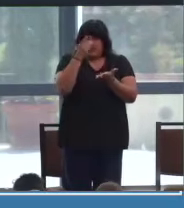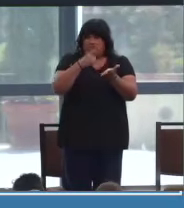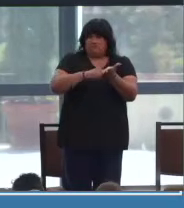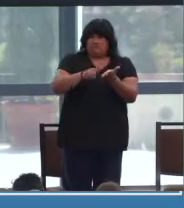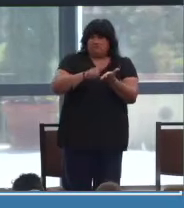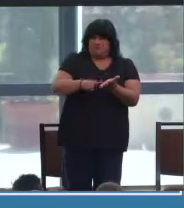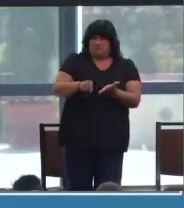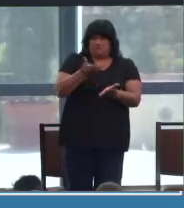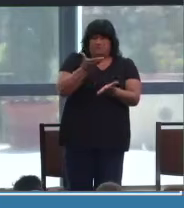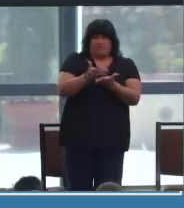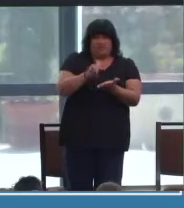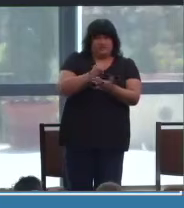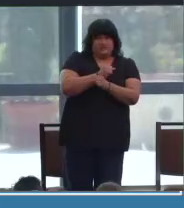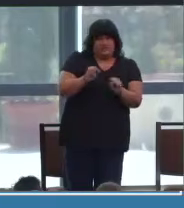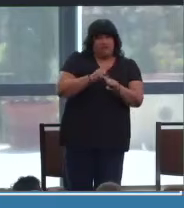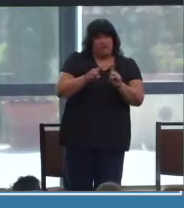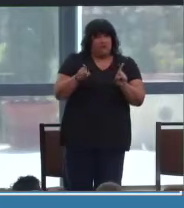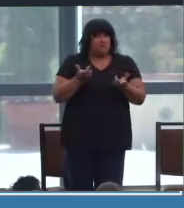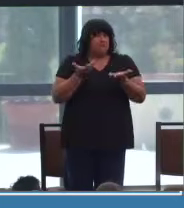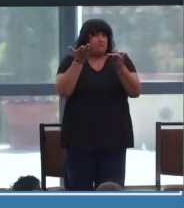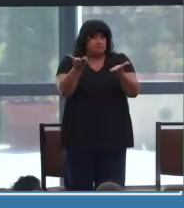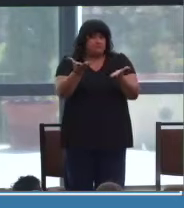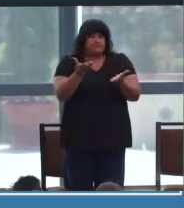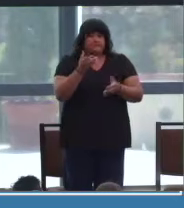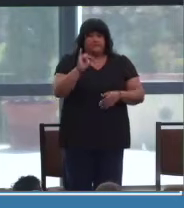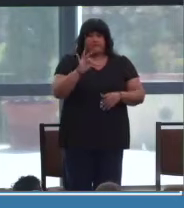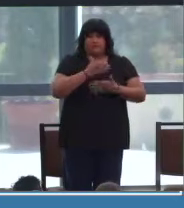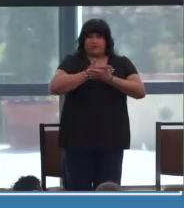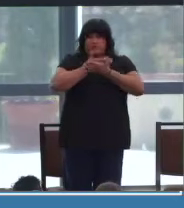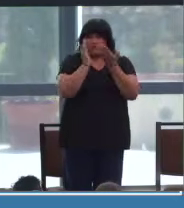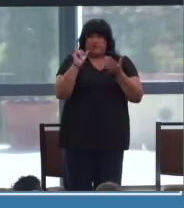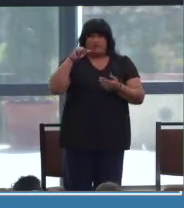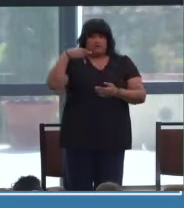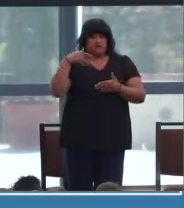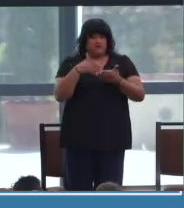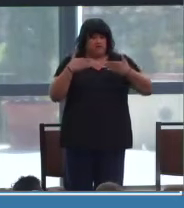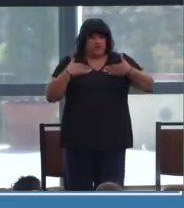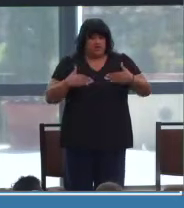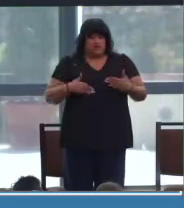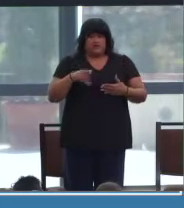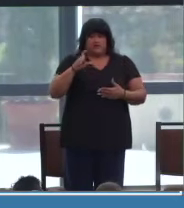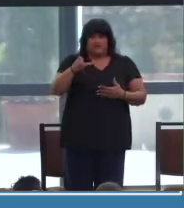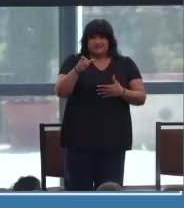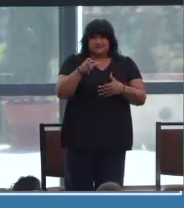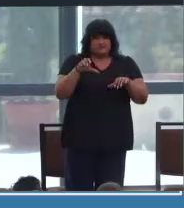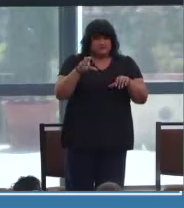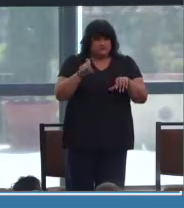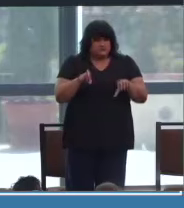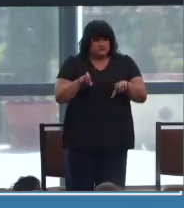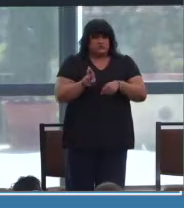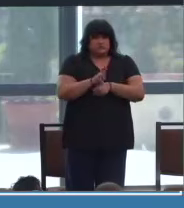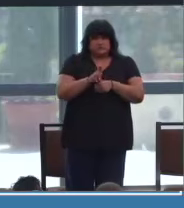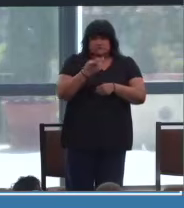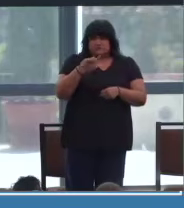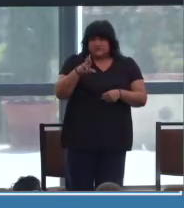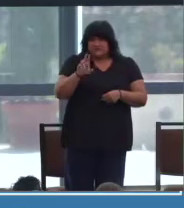evidence. But again, if you have no antiphospholipid antibodies, if you need to be on hormone replacement and your lupus